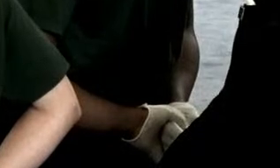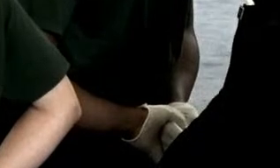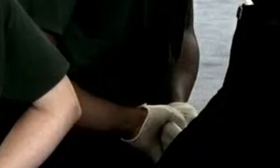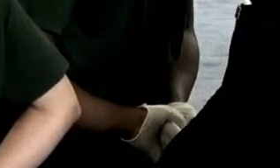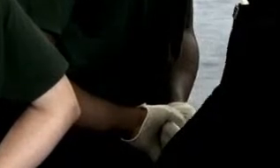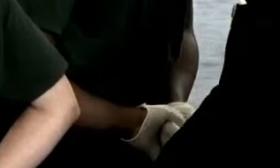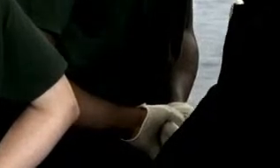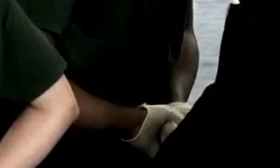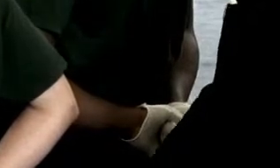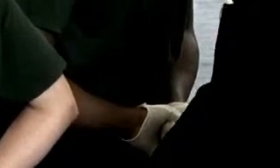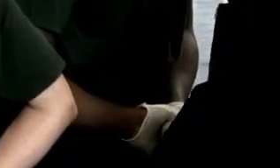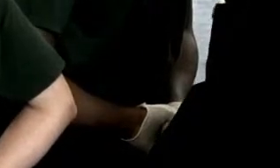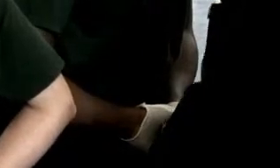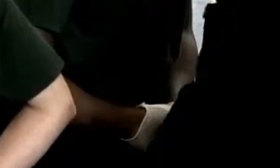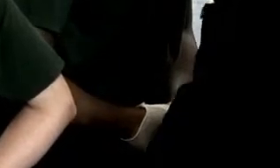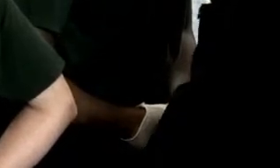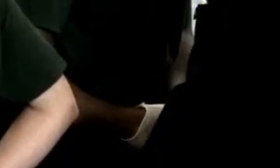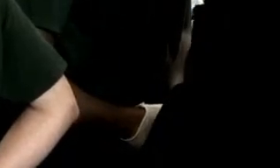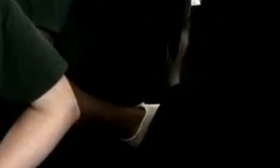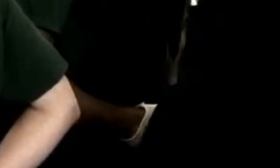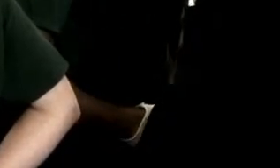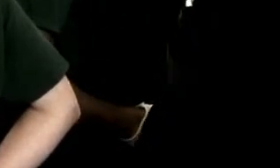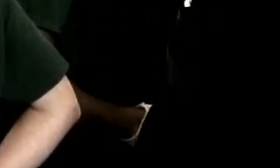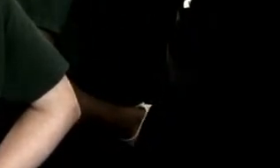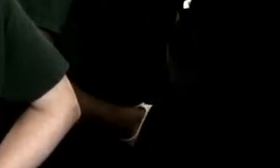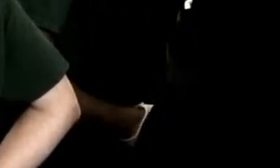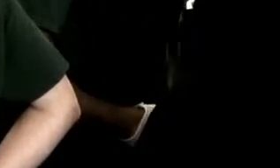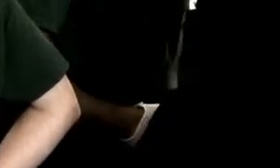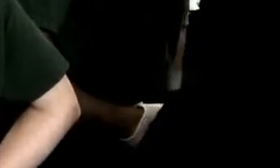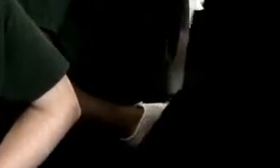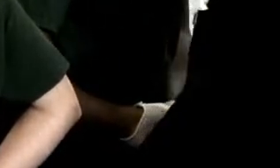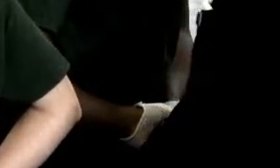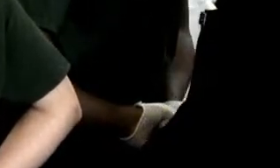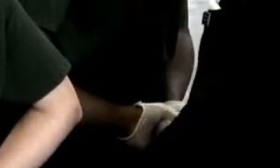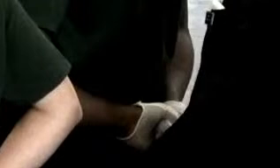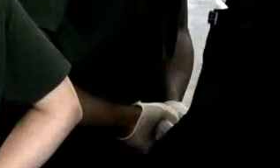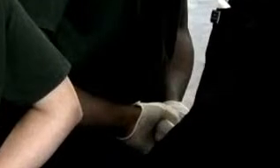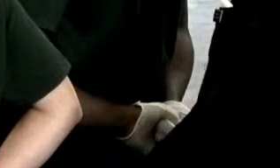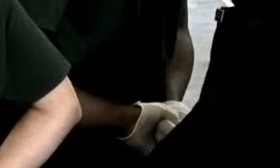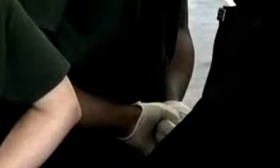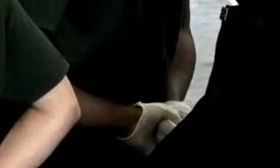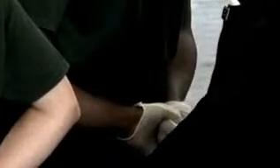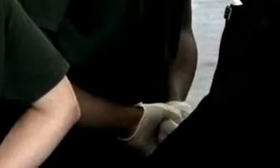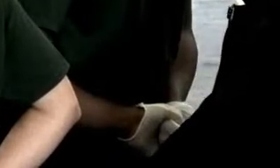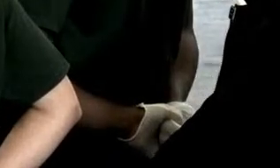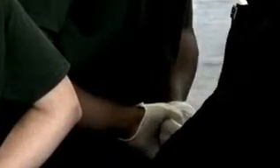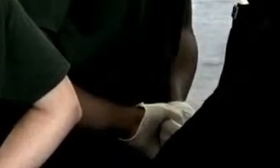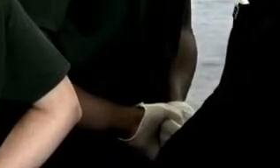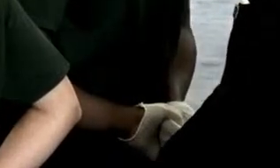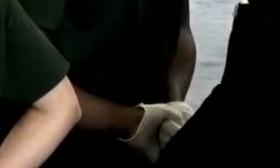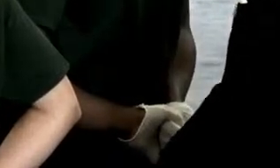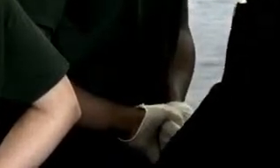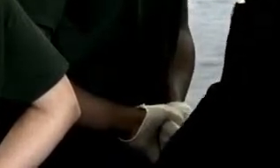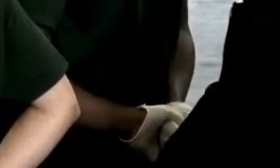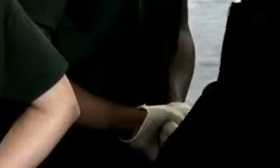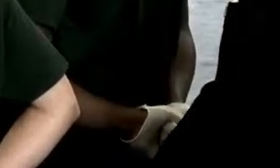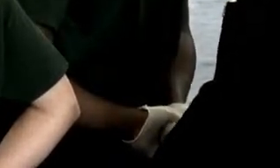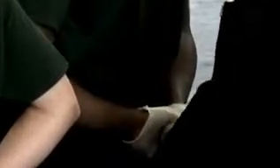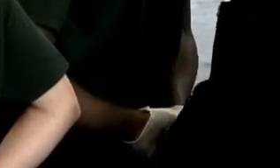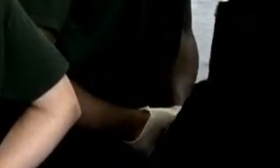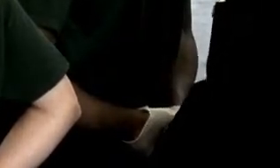Jesus, that you rebuke everything. Let this club be a